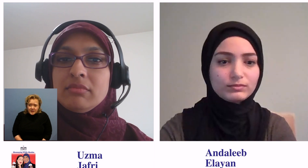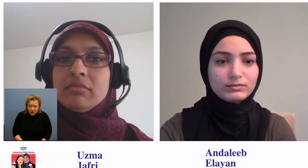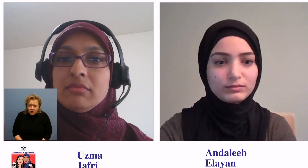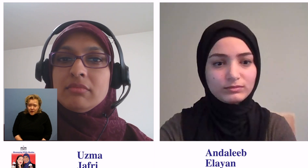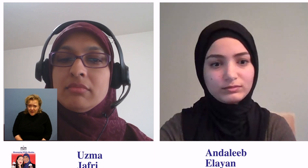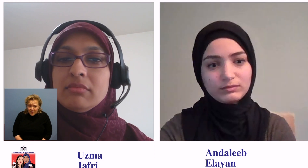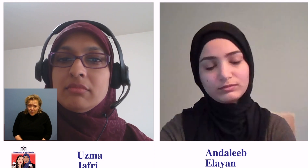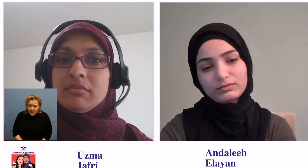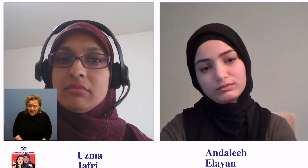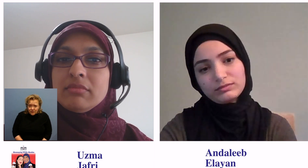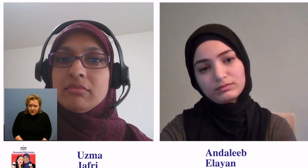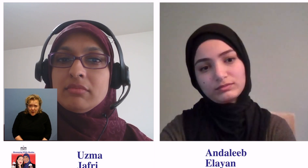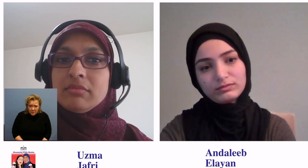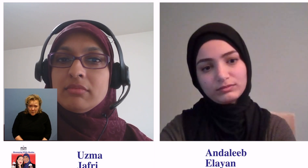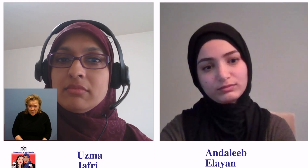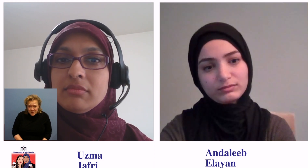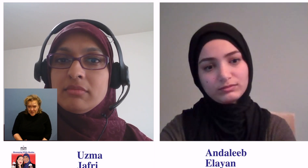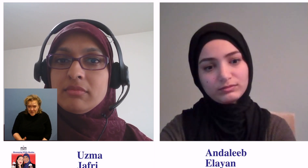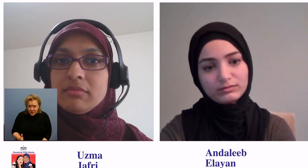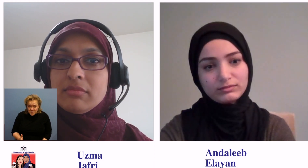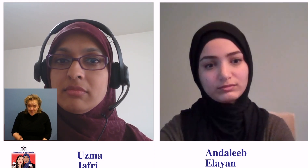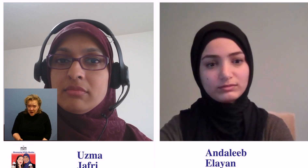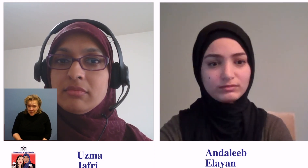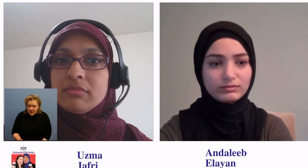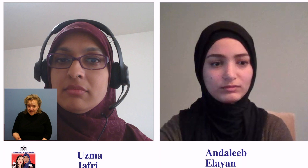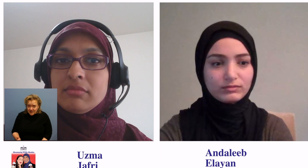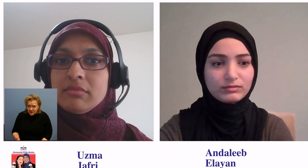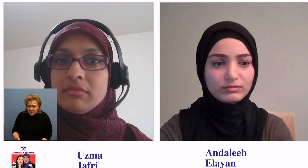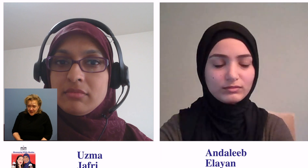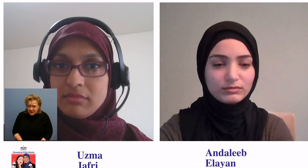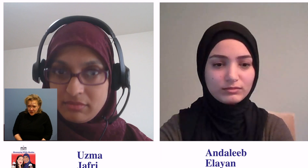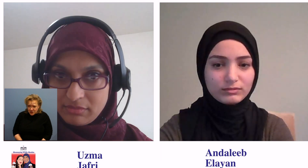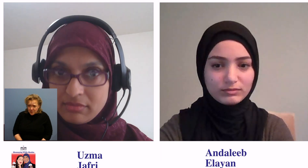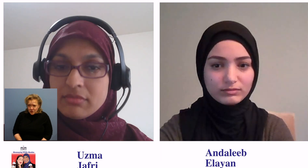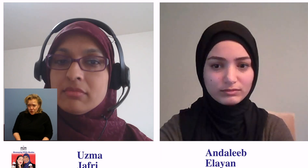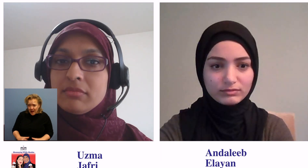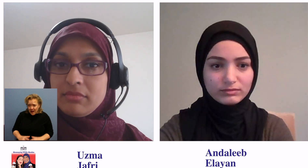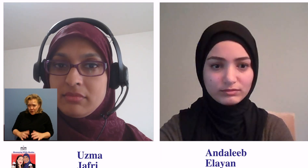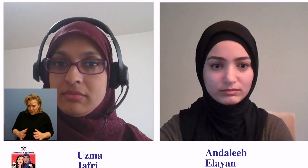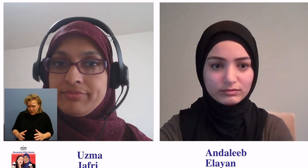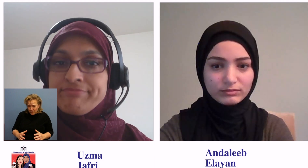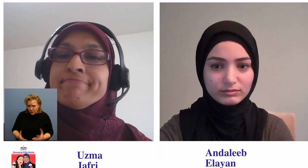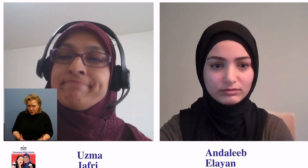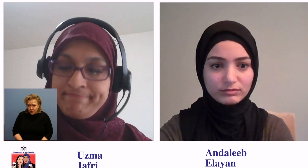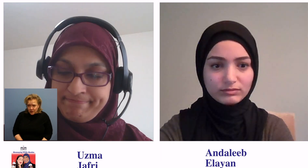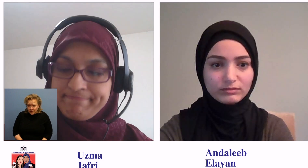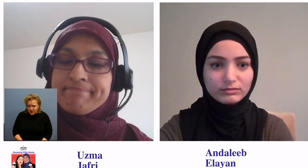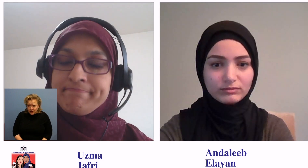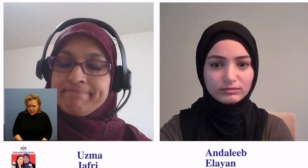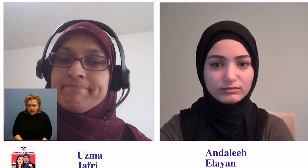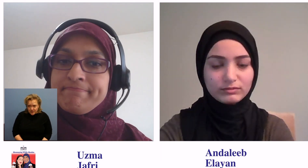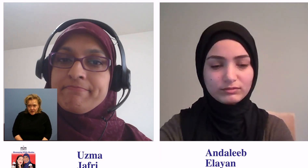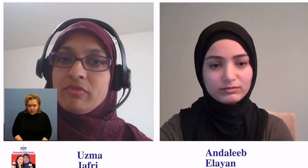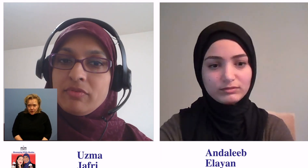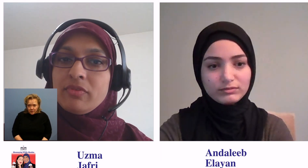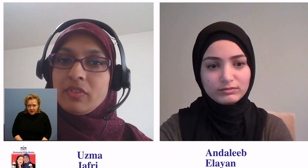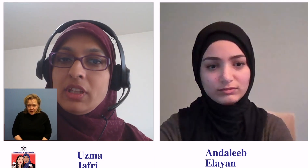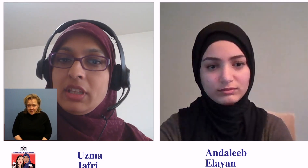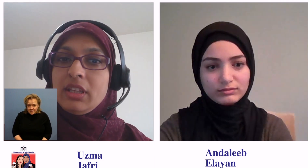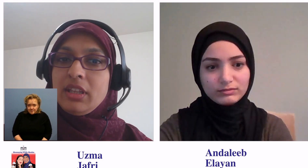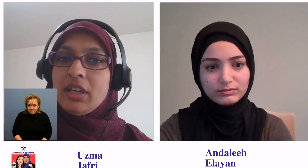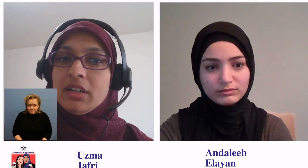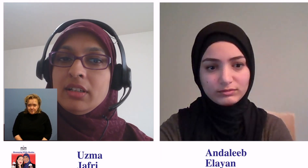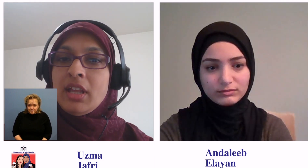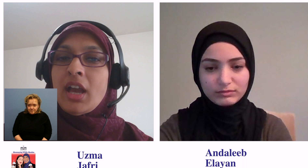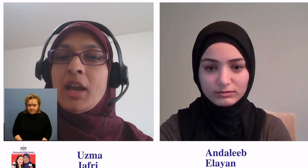And so in that way, if Muslims aren't becoming, you know, sign language interpreters will have a referral pool of interpreters to put in